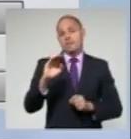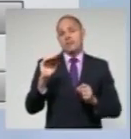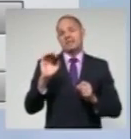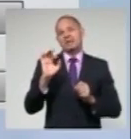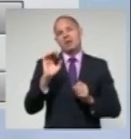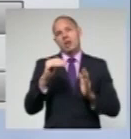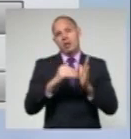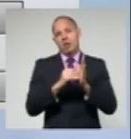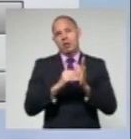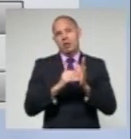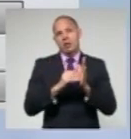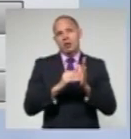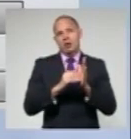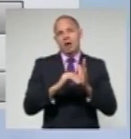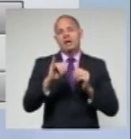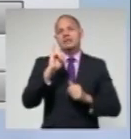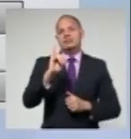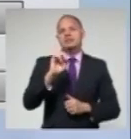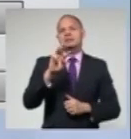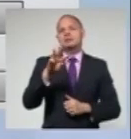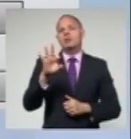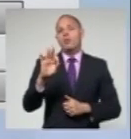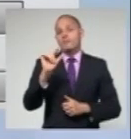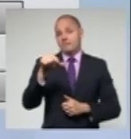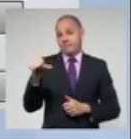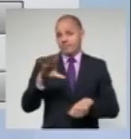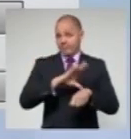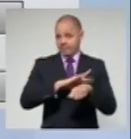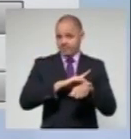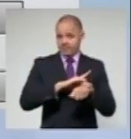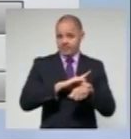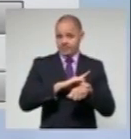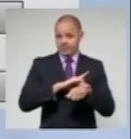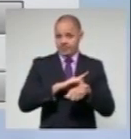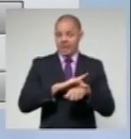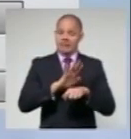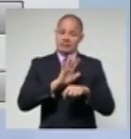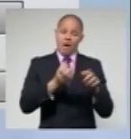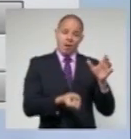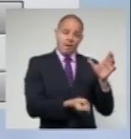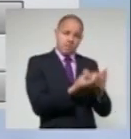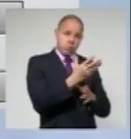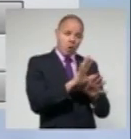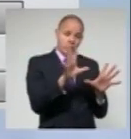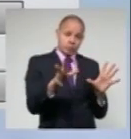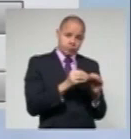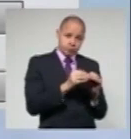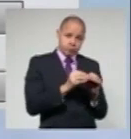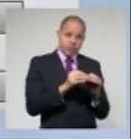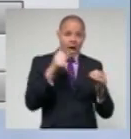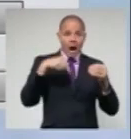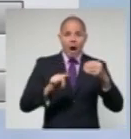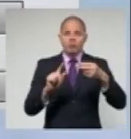260,638 people were diagnosed with the disease yesterday, for a total amount of